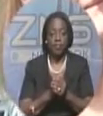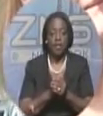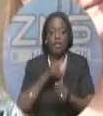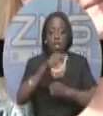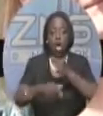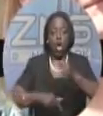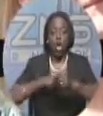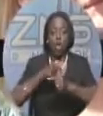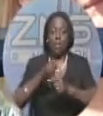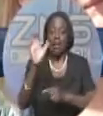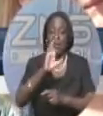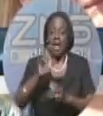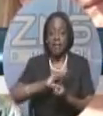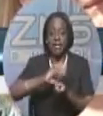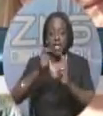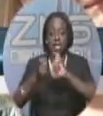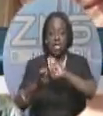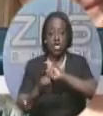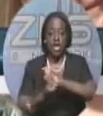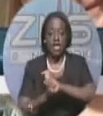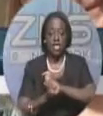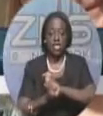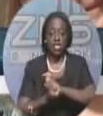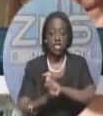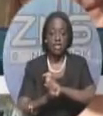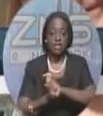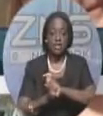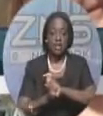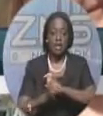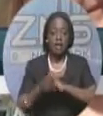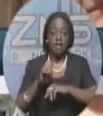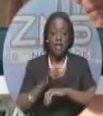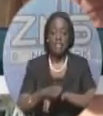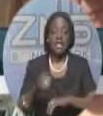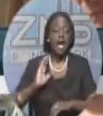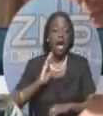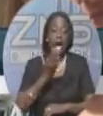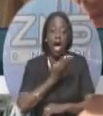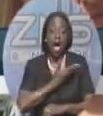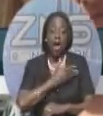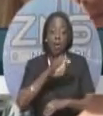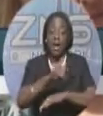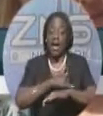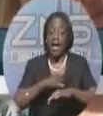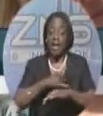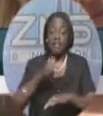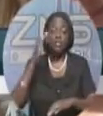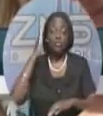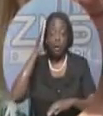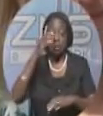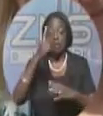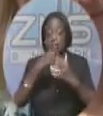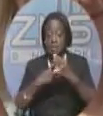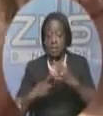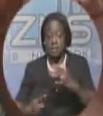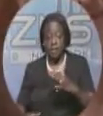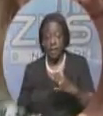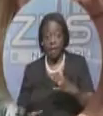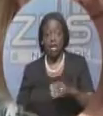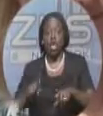global climate change effect, our islands are literally going to disappear. So this is something real that you have an opportunity to impact, not